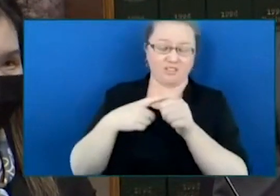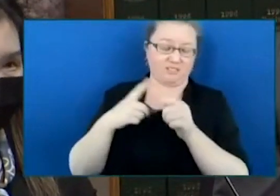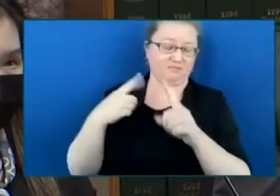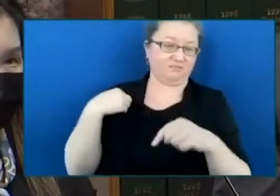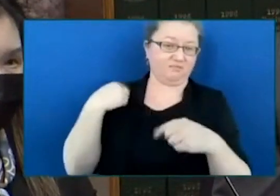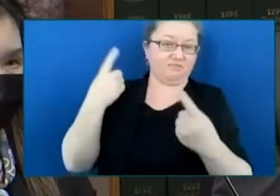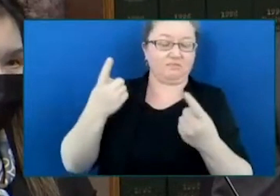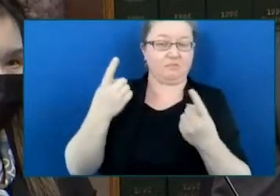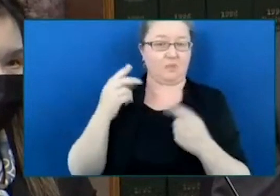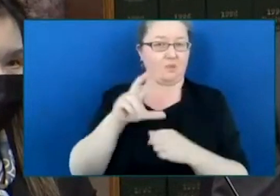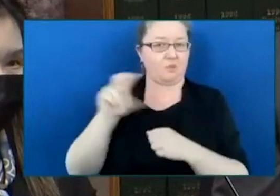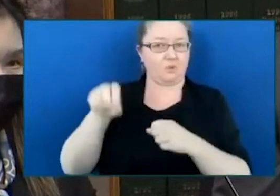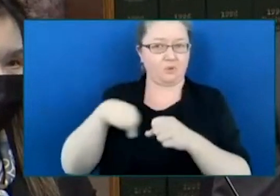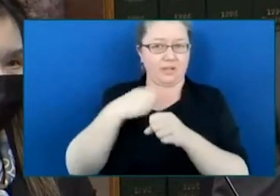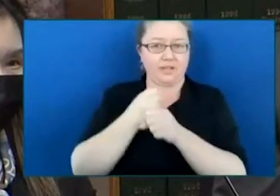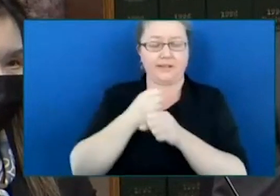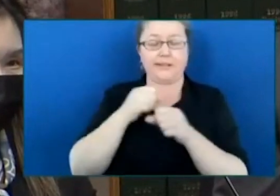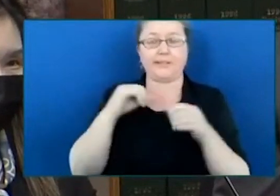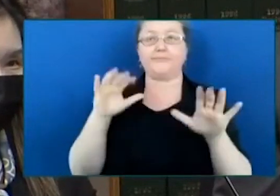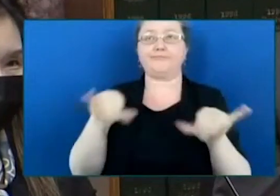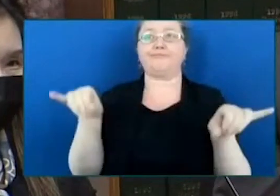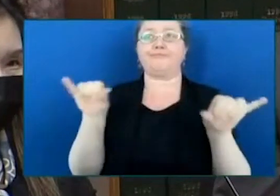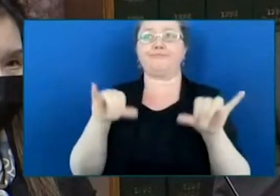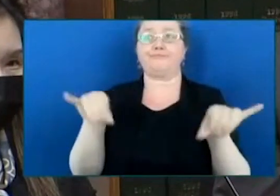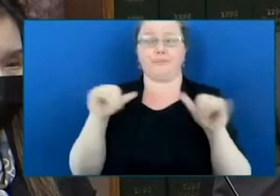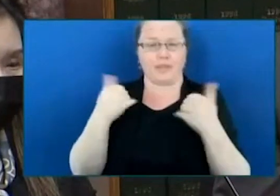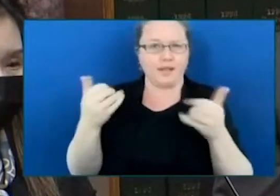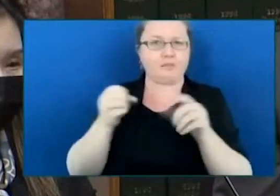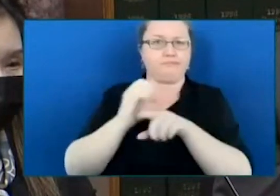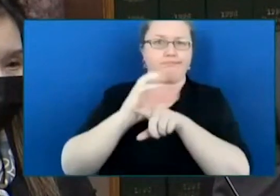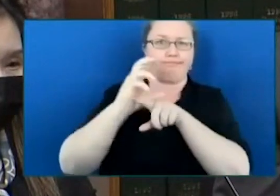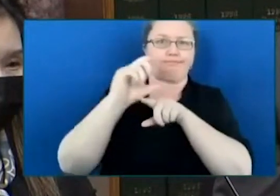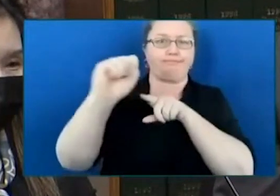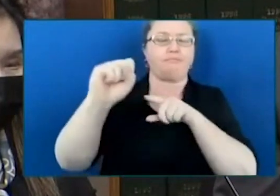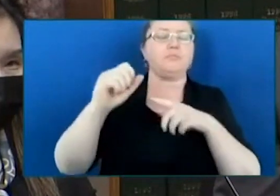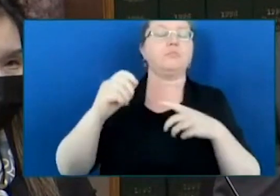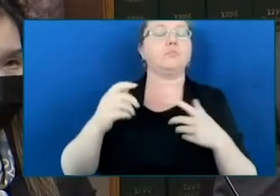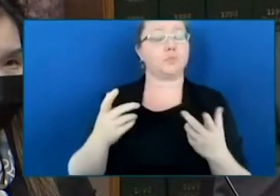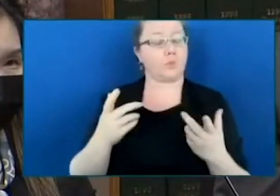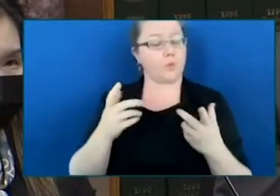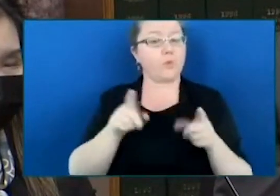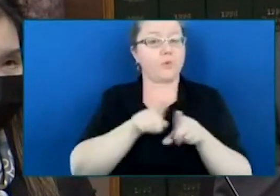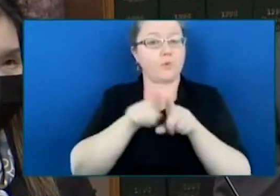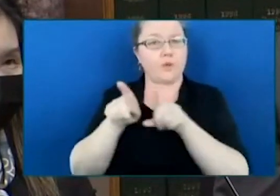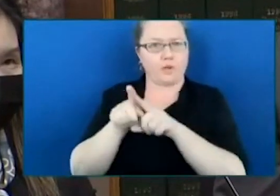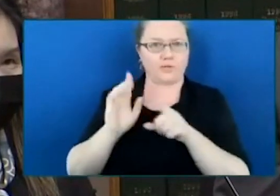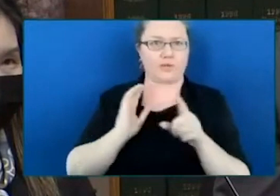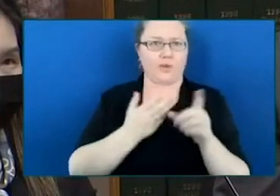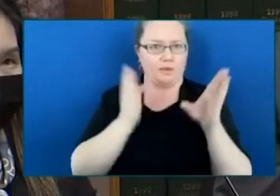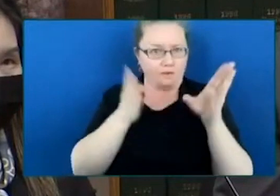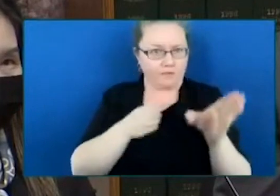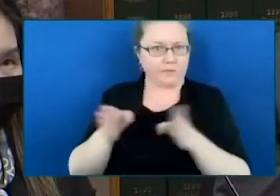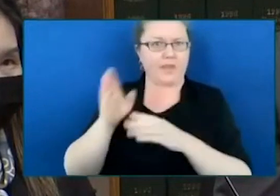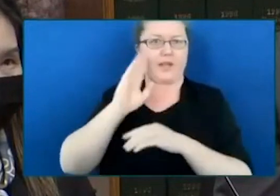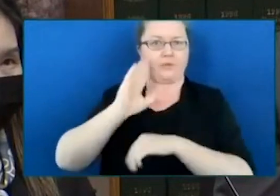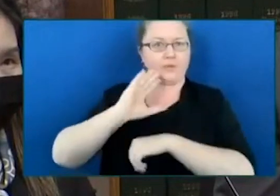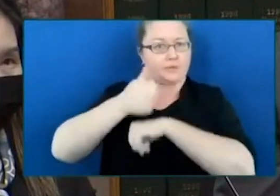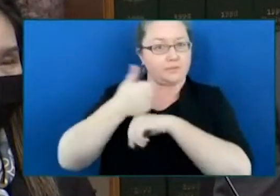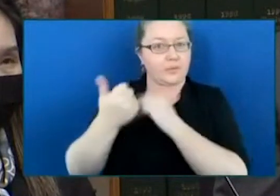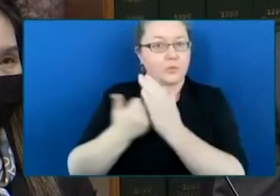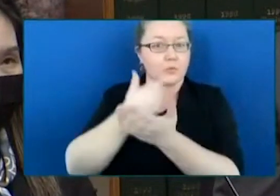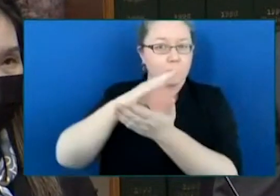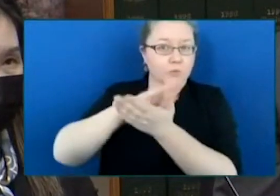decades. In addition to major transportation projects, our expanded capital plan will build new schools, continue investments